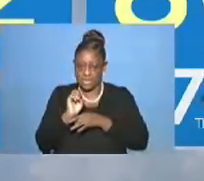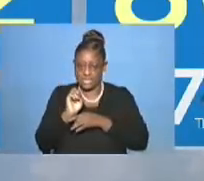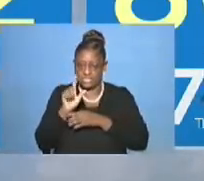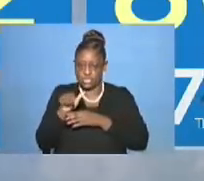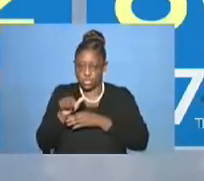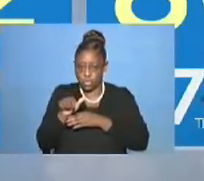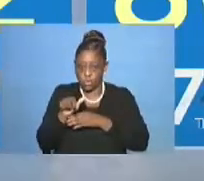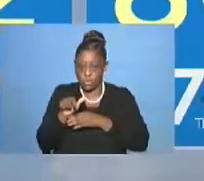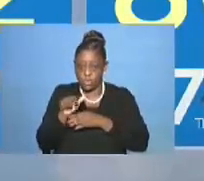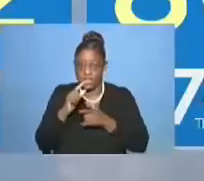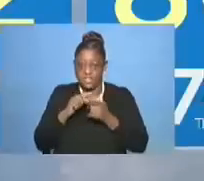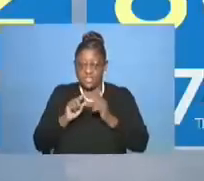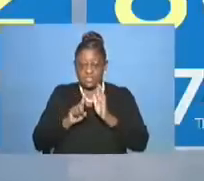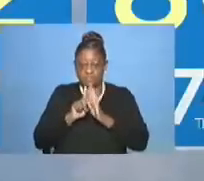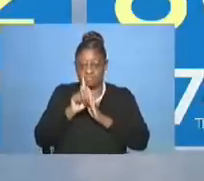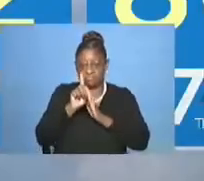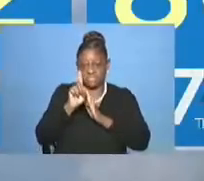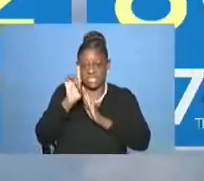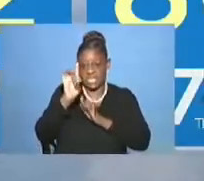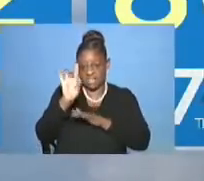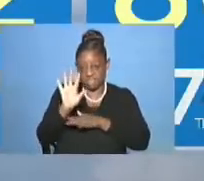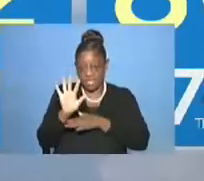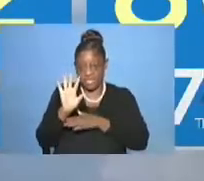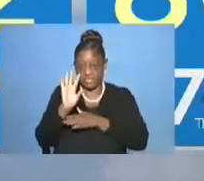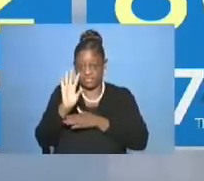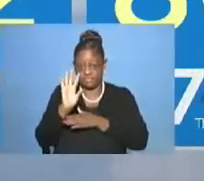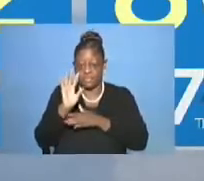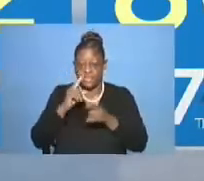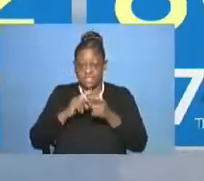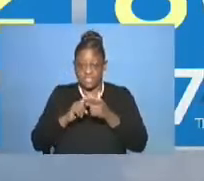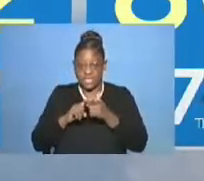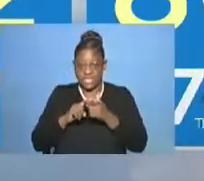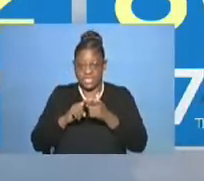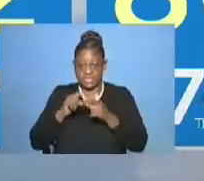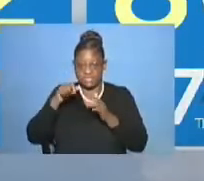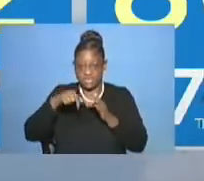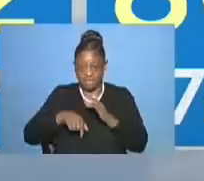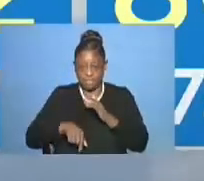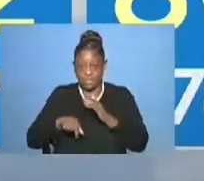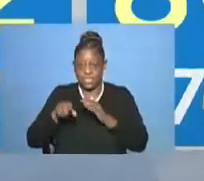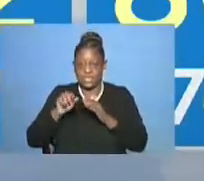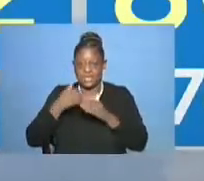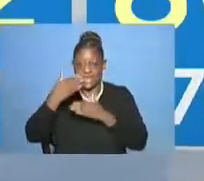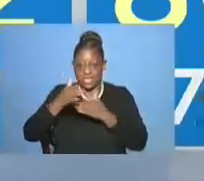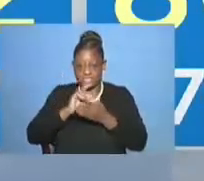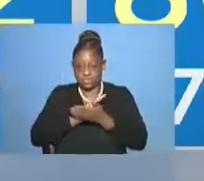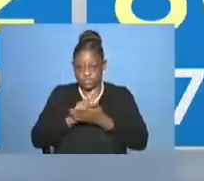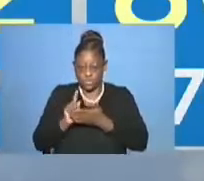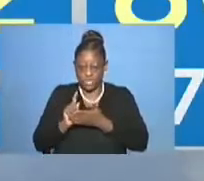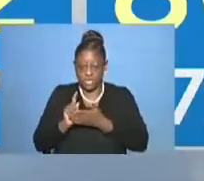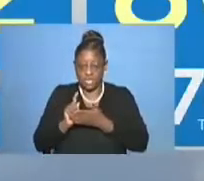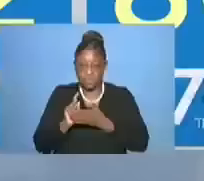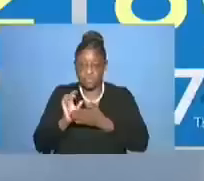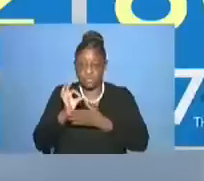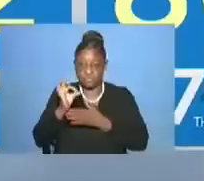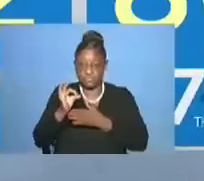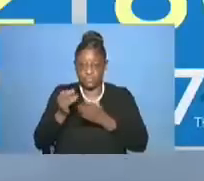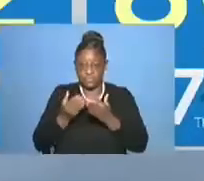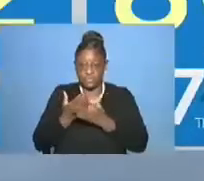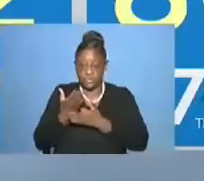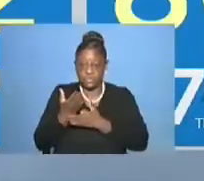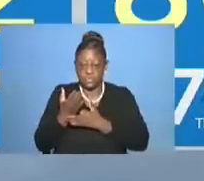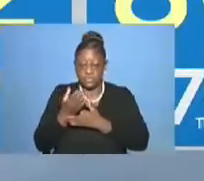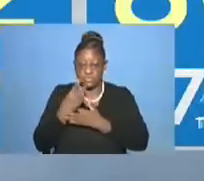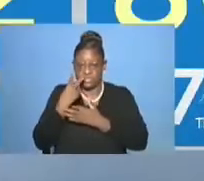low 80s, climbing up to about 85 degrees over the weekend, but that will dip as we head into the early part of next week. Once that frontal system goes through, we